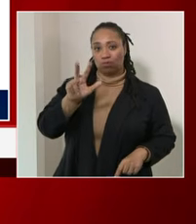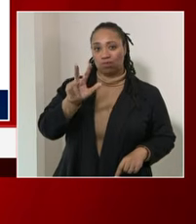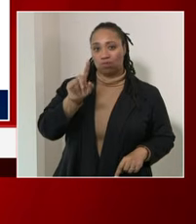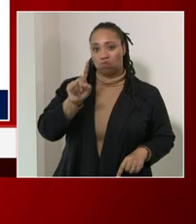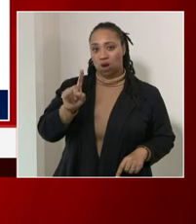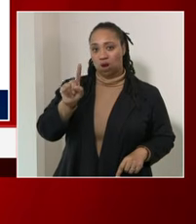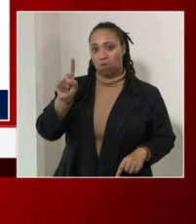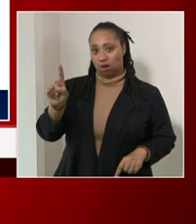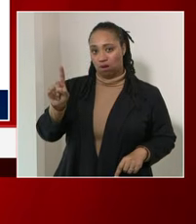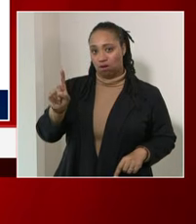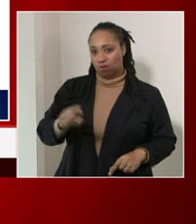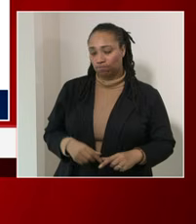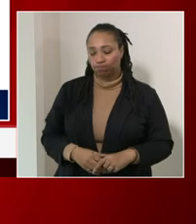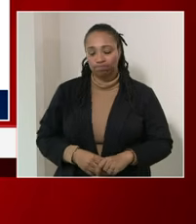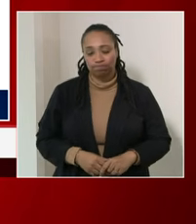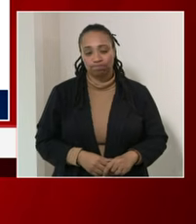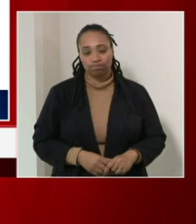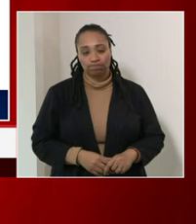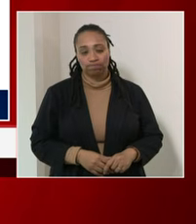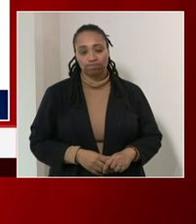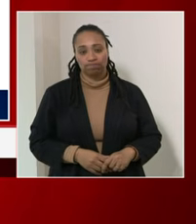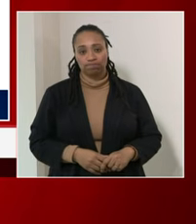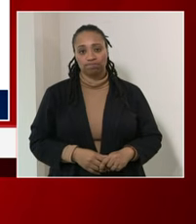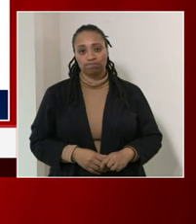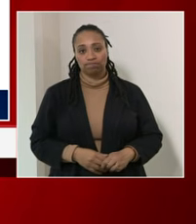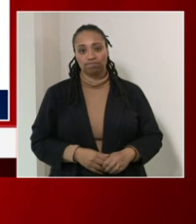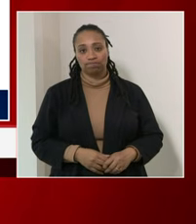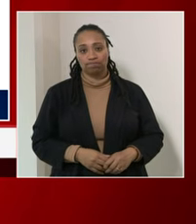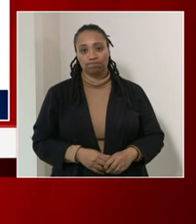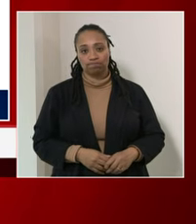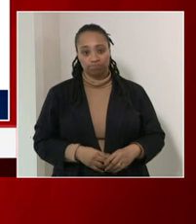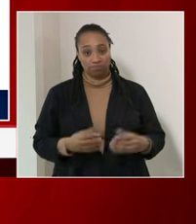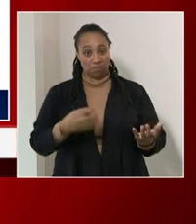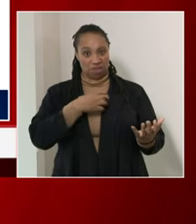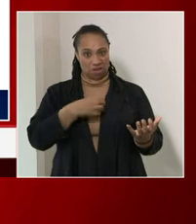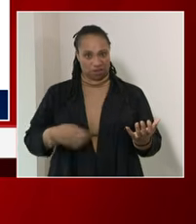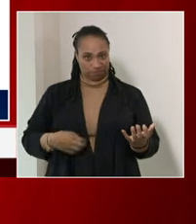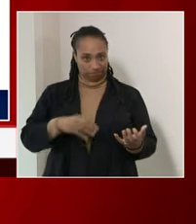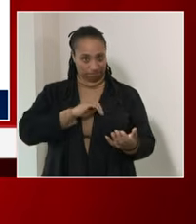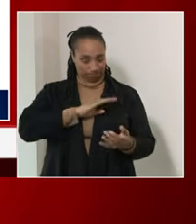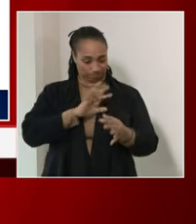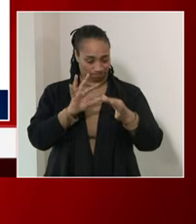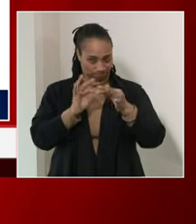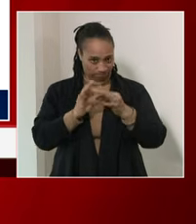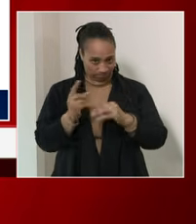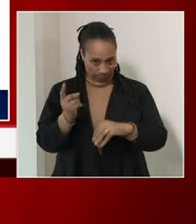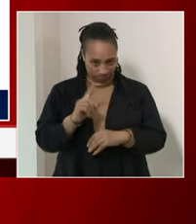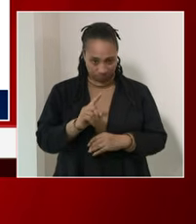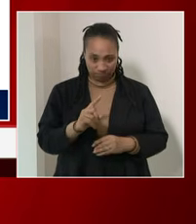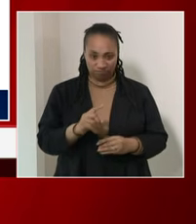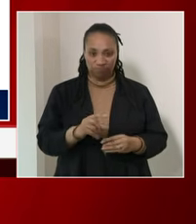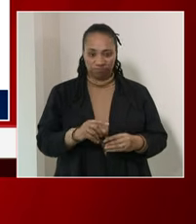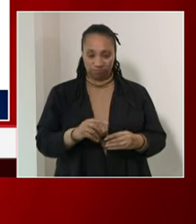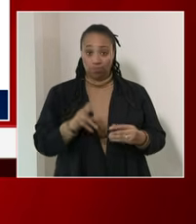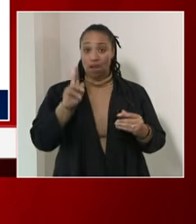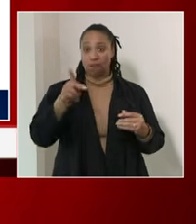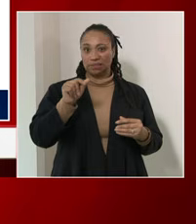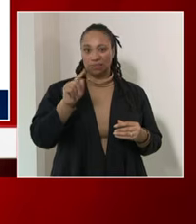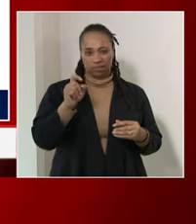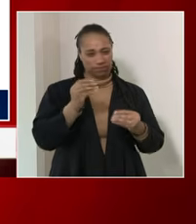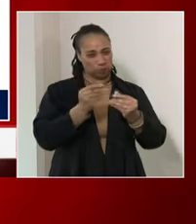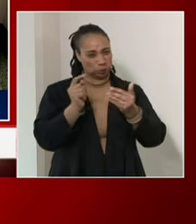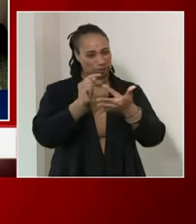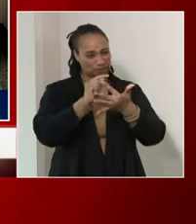Just a couple more updates. Delano Hunter and his team have been responsible for making sure